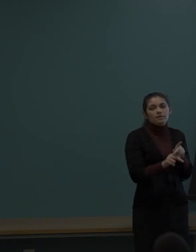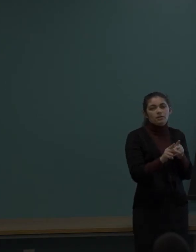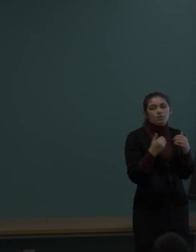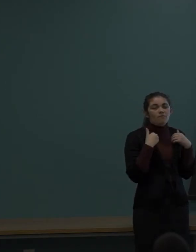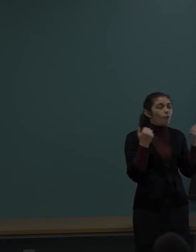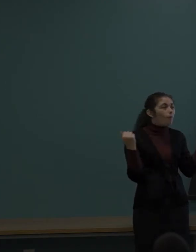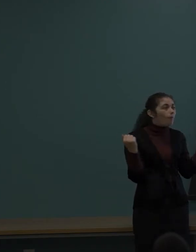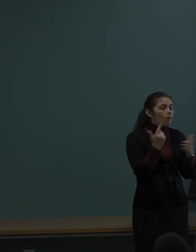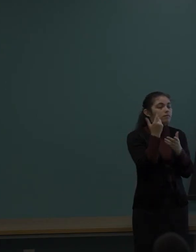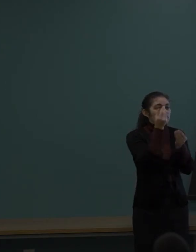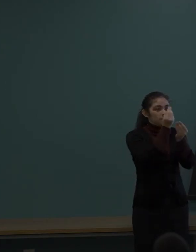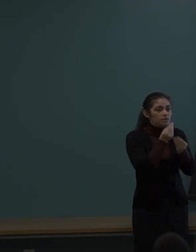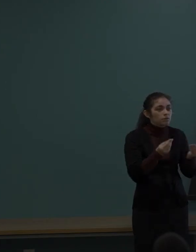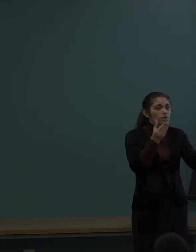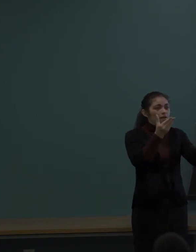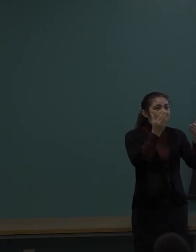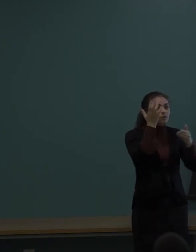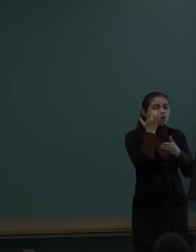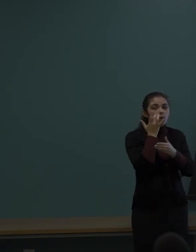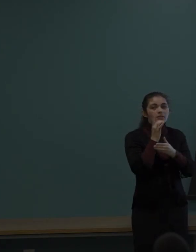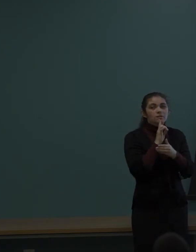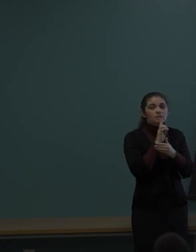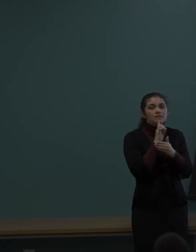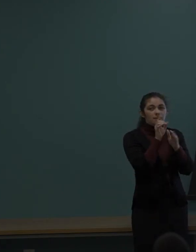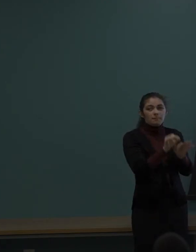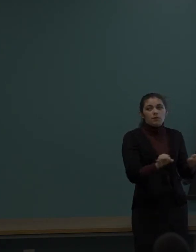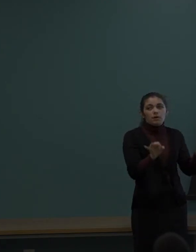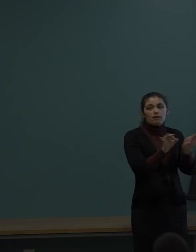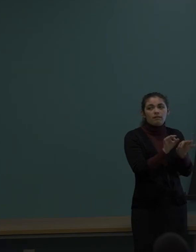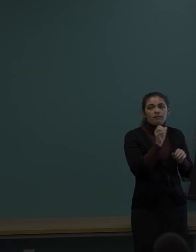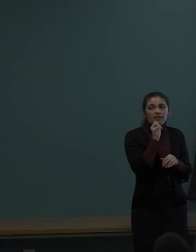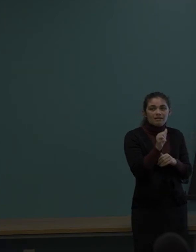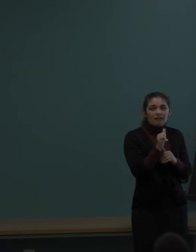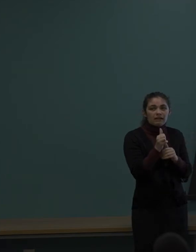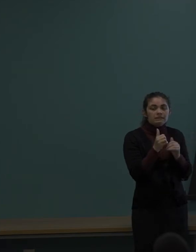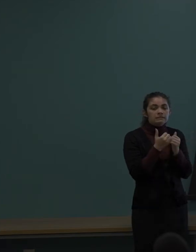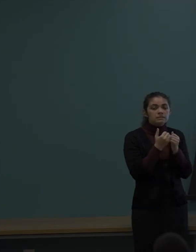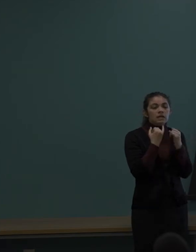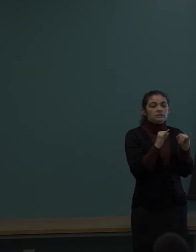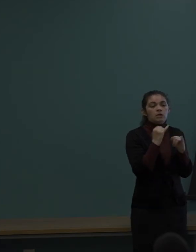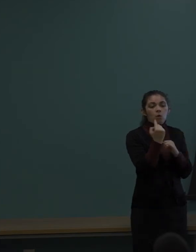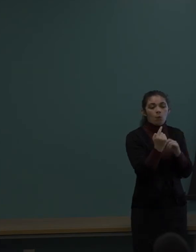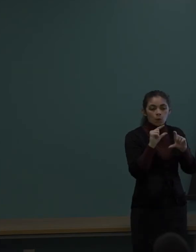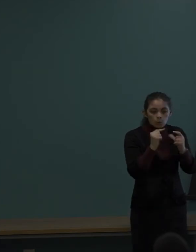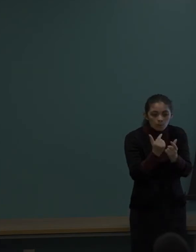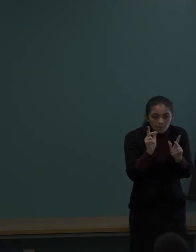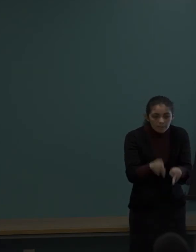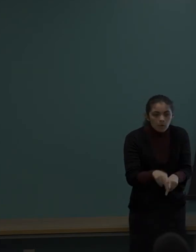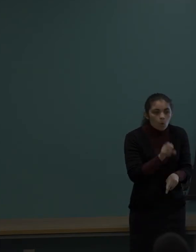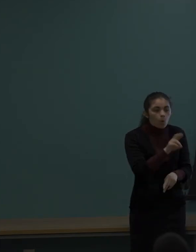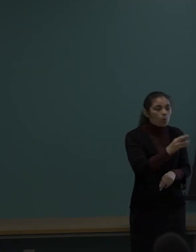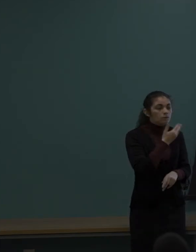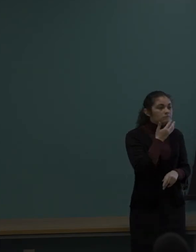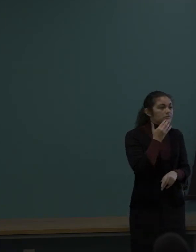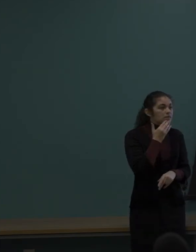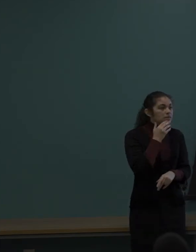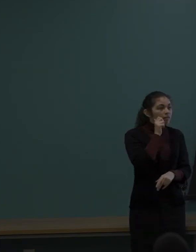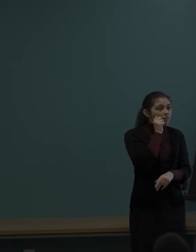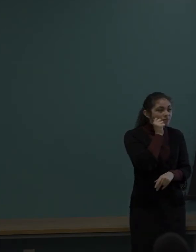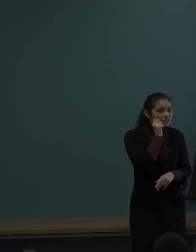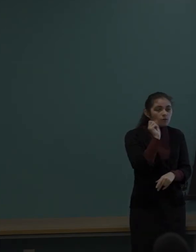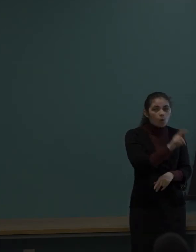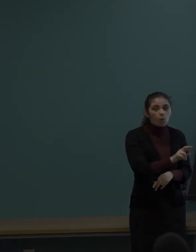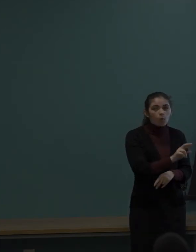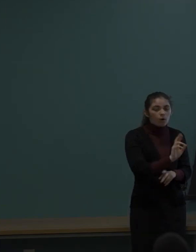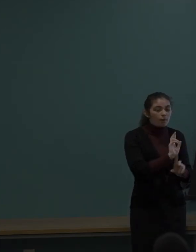have all the information so that you understand this is widespread. This is not isolated to any one group of people, any race, any ethnicity,